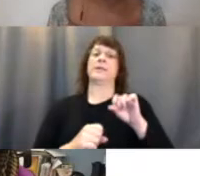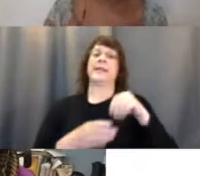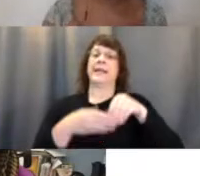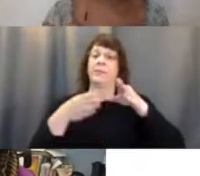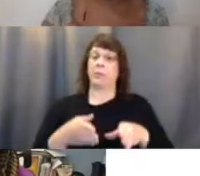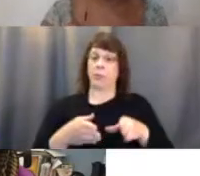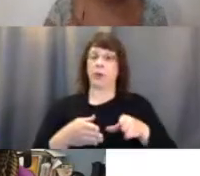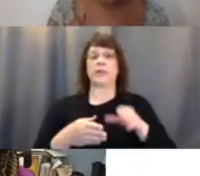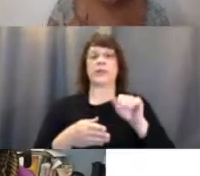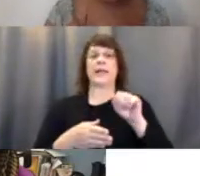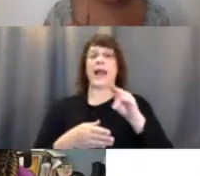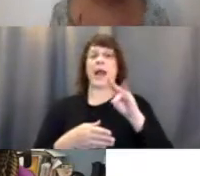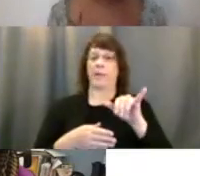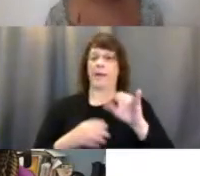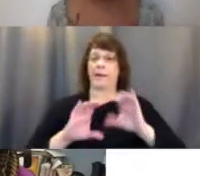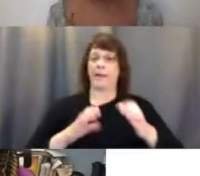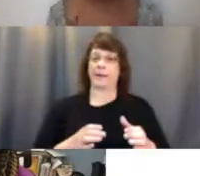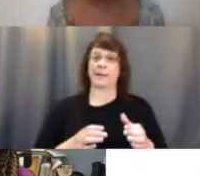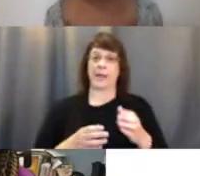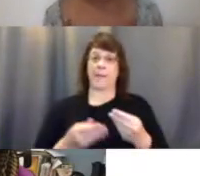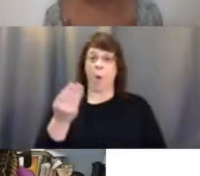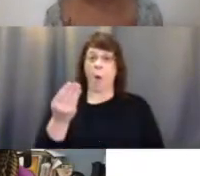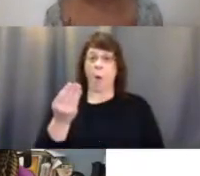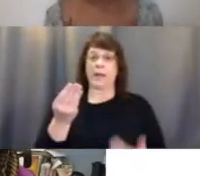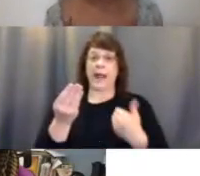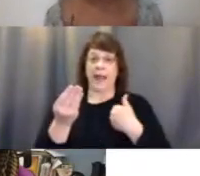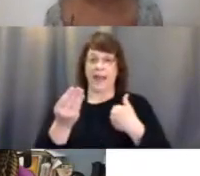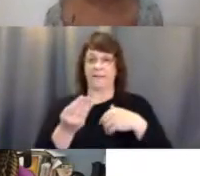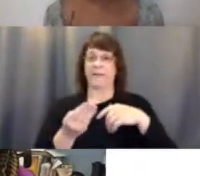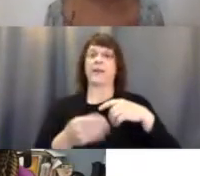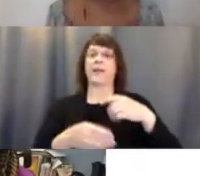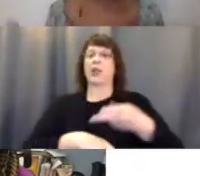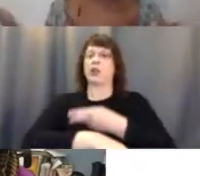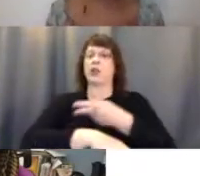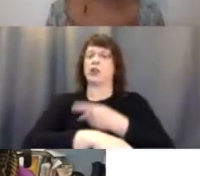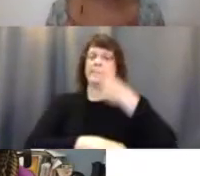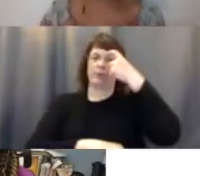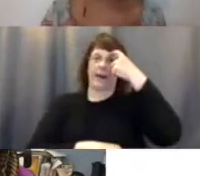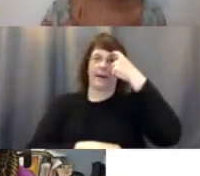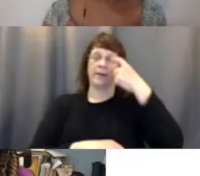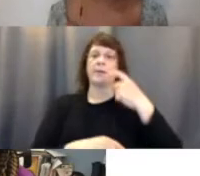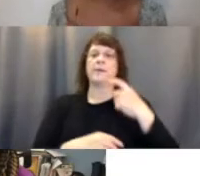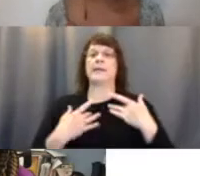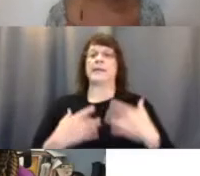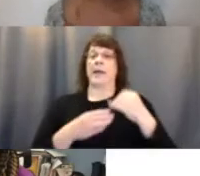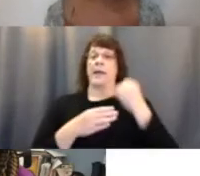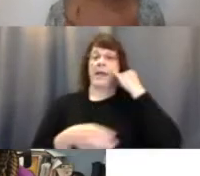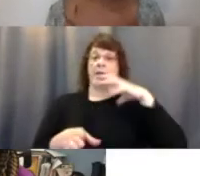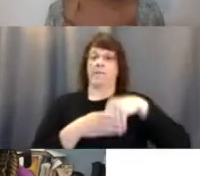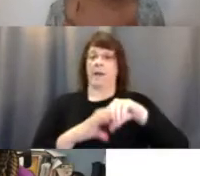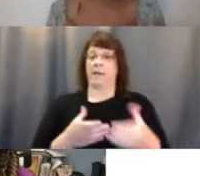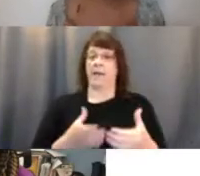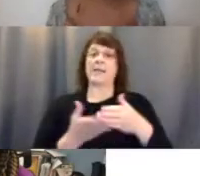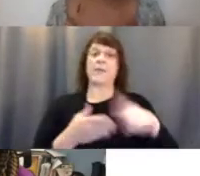classes. And in my hand here, we have a sheep brain. And normally, if you were in this class with me, some of you would be